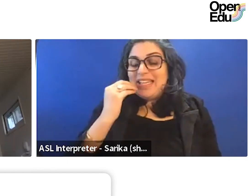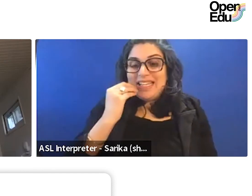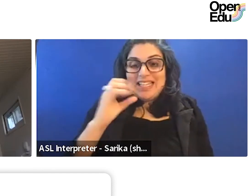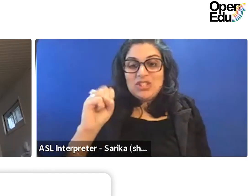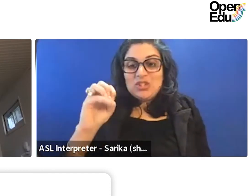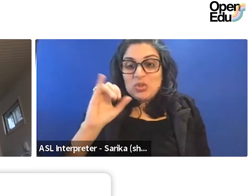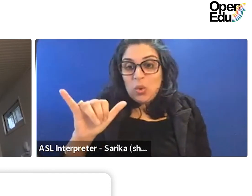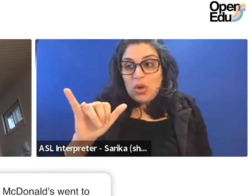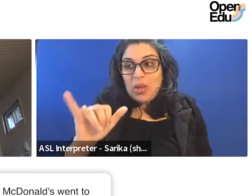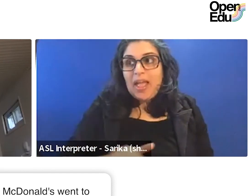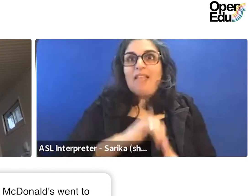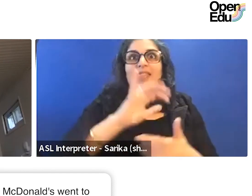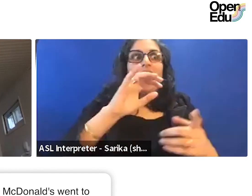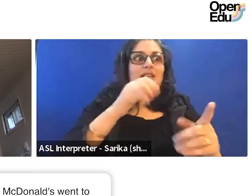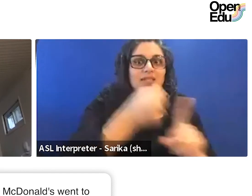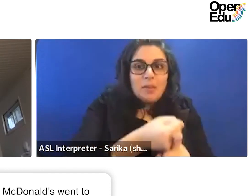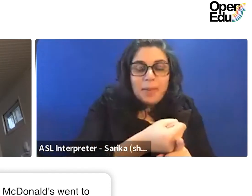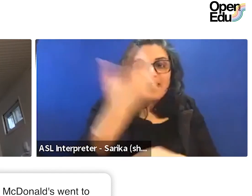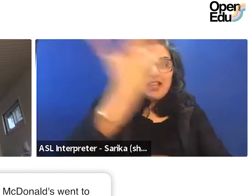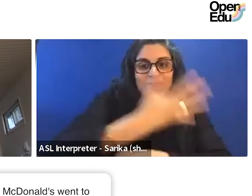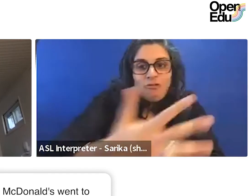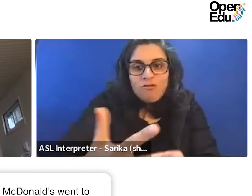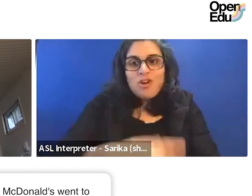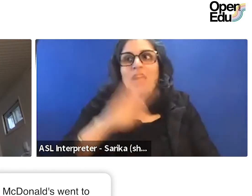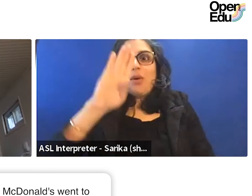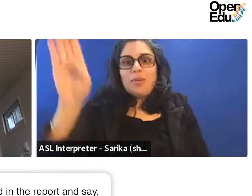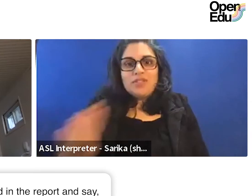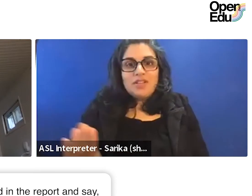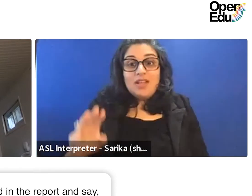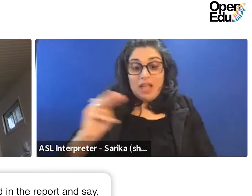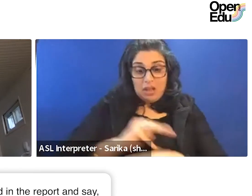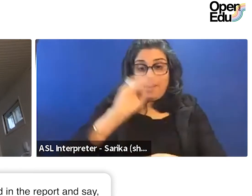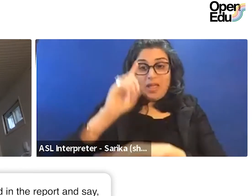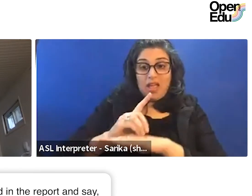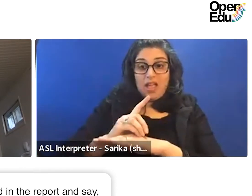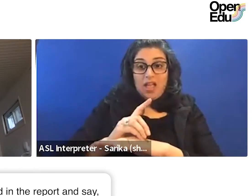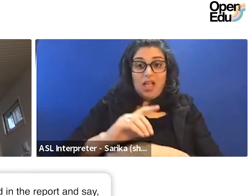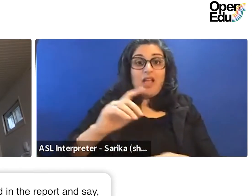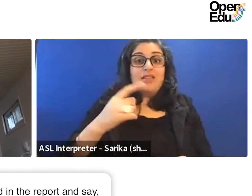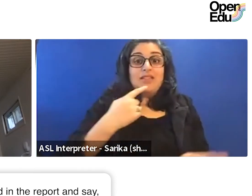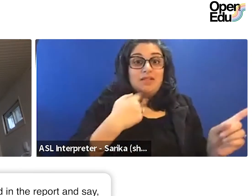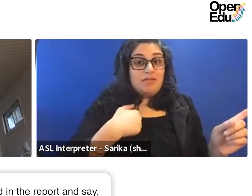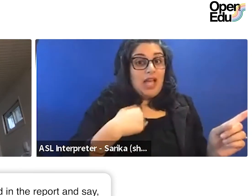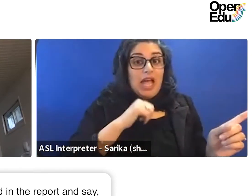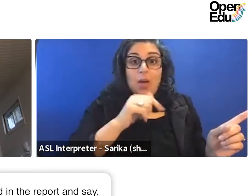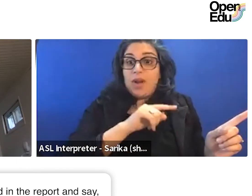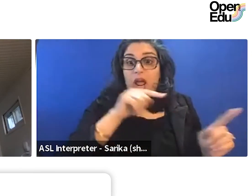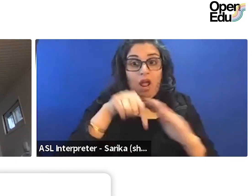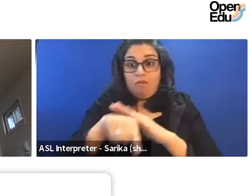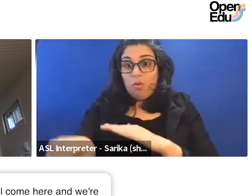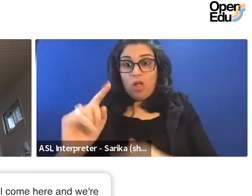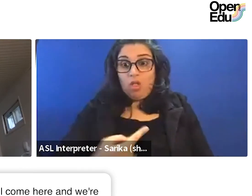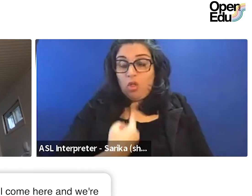sort this out. And McDonald's went to everyone else that was named in the report and saying, I'm not going down